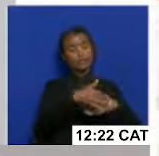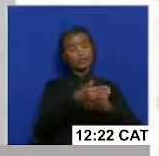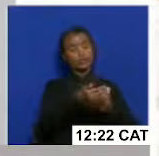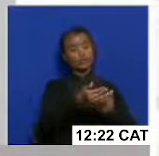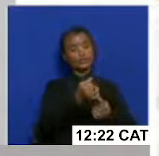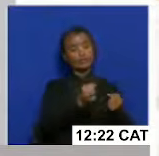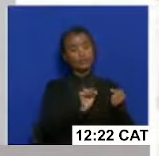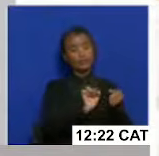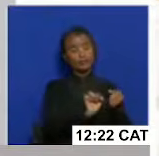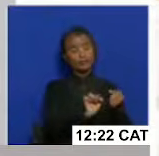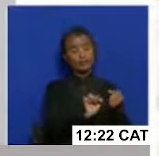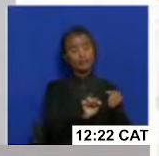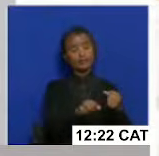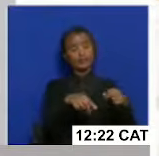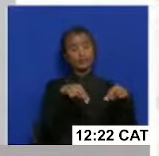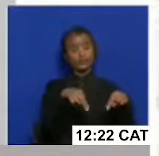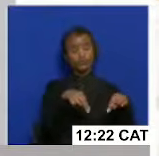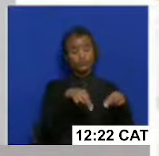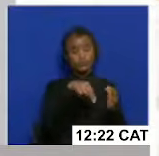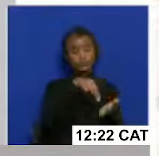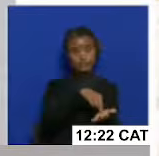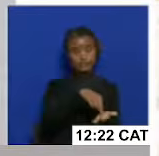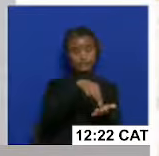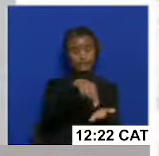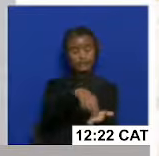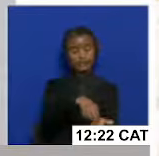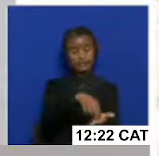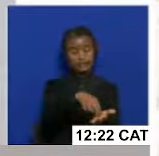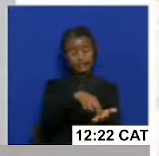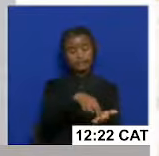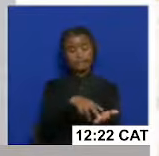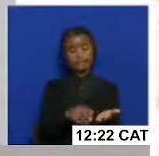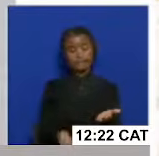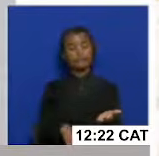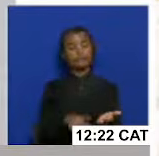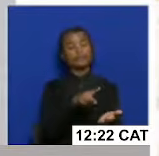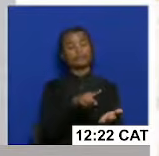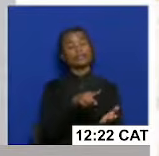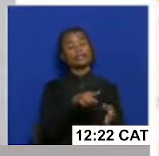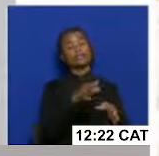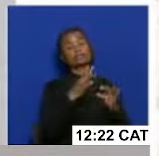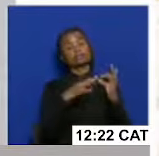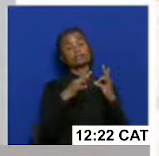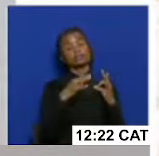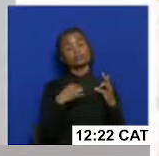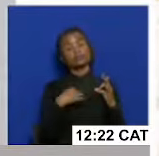I think that's where she explained to me that